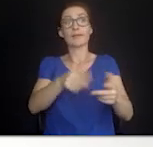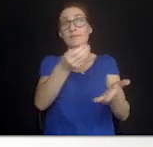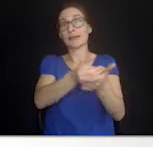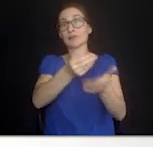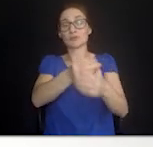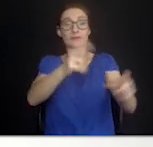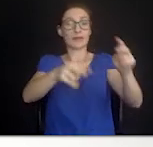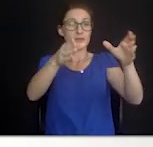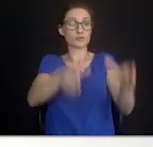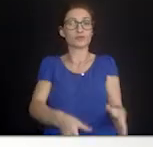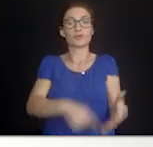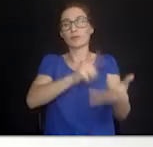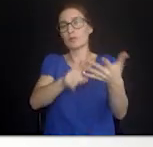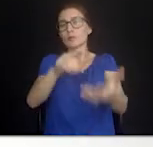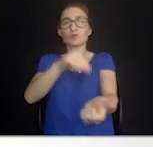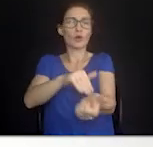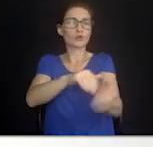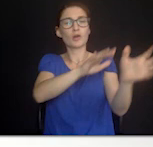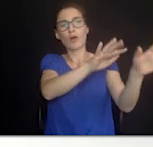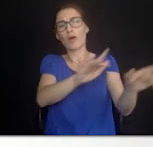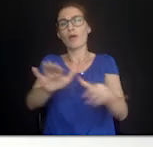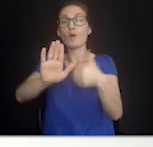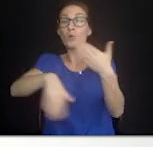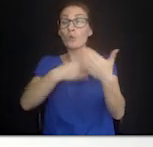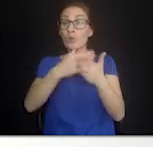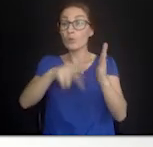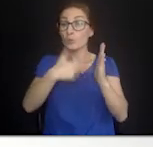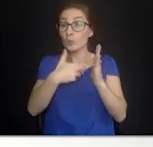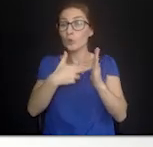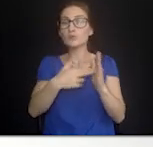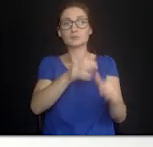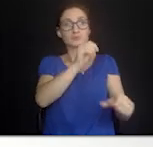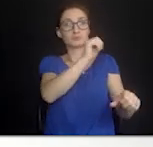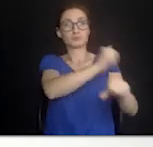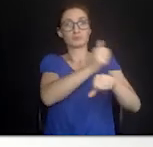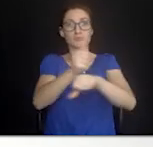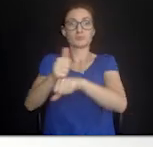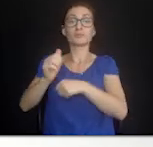different role players and have them clearly listed, all the different kids.